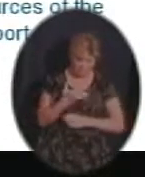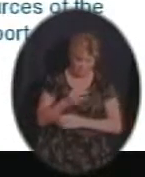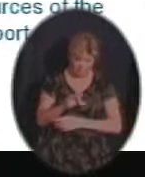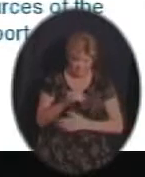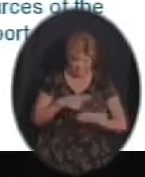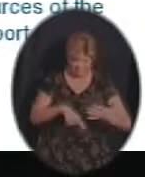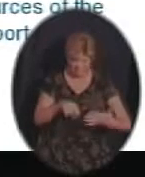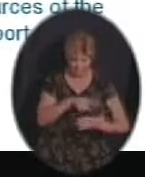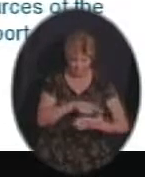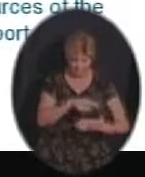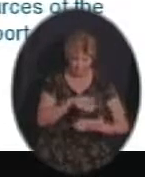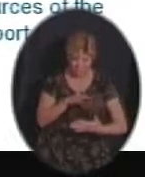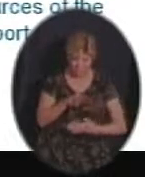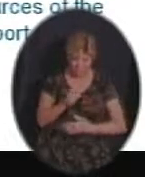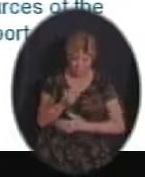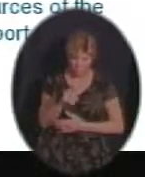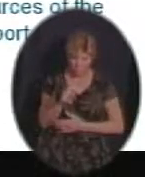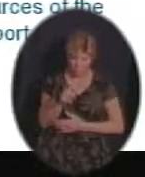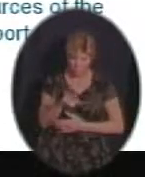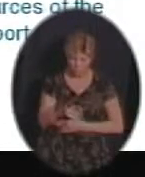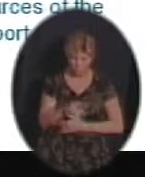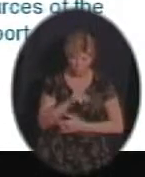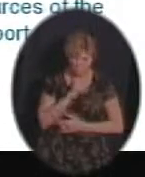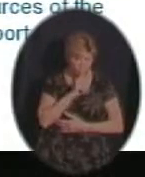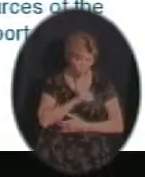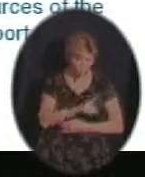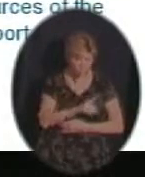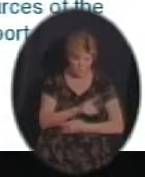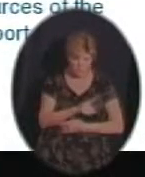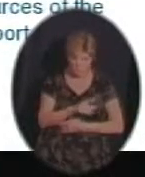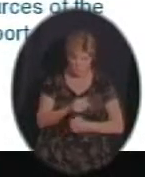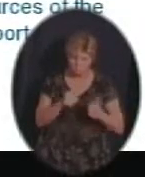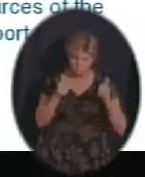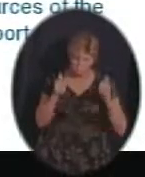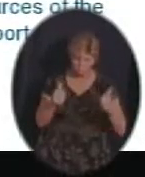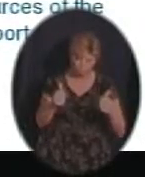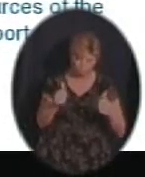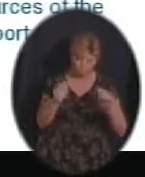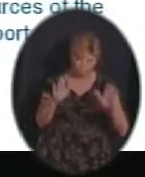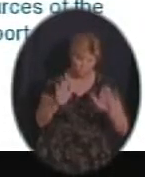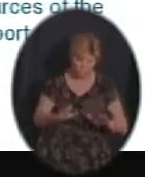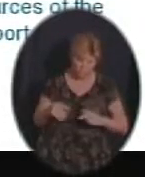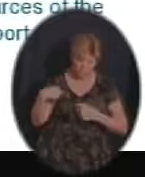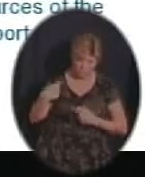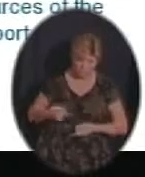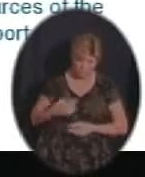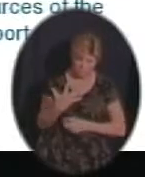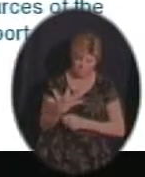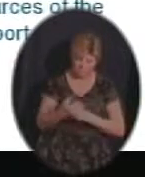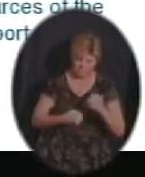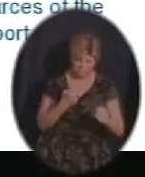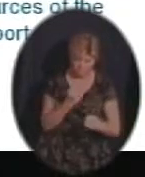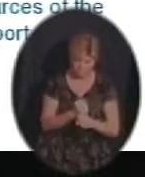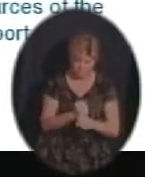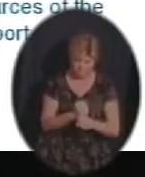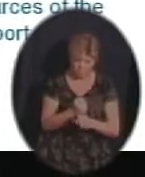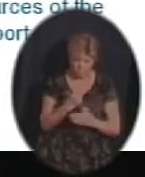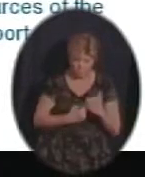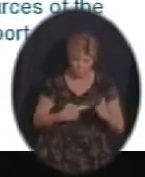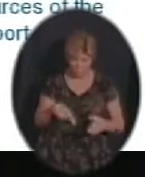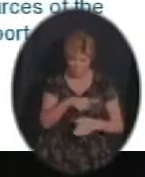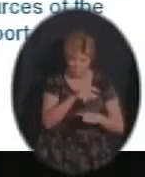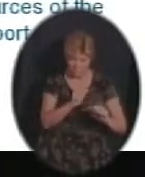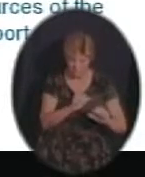broker environment the last 3 to 5 years has just been a blossom. The things that they can do internally, the staff that they